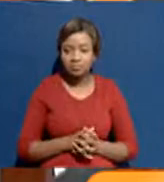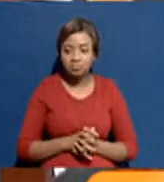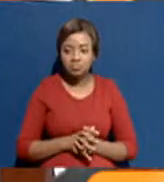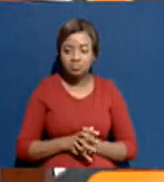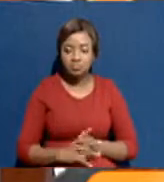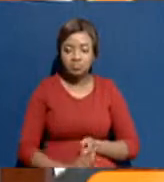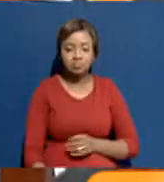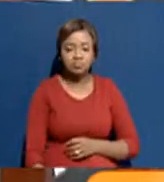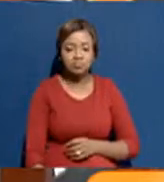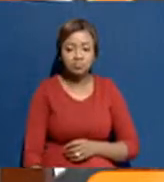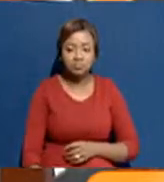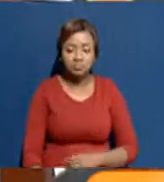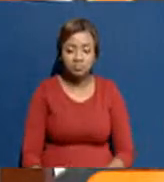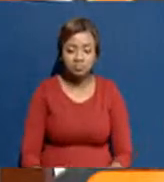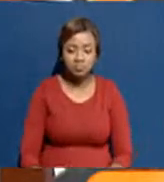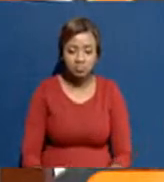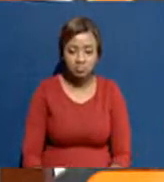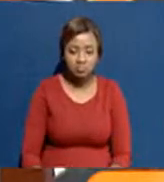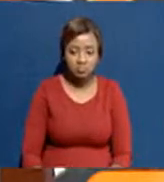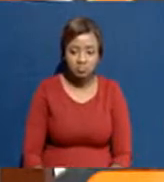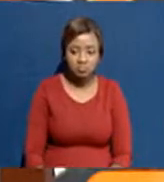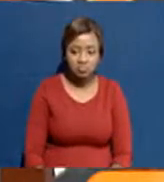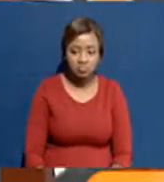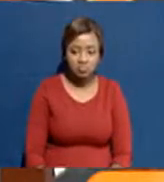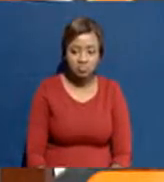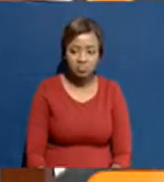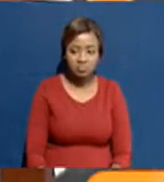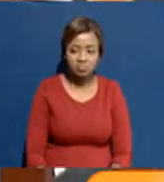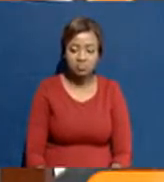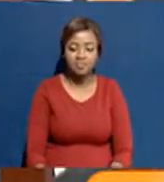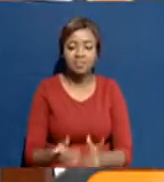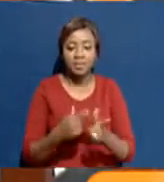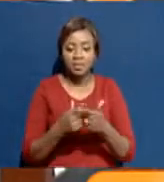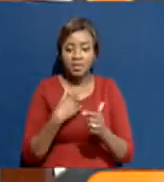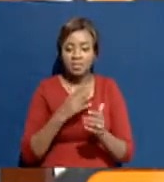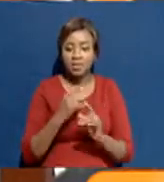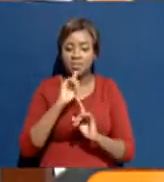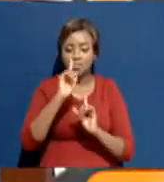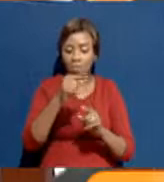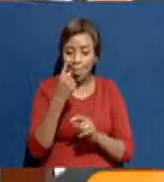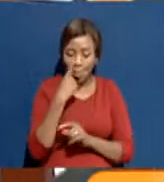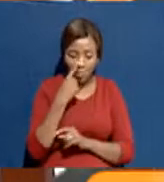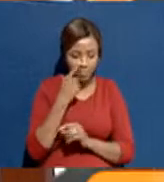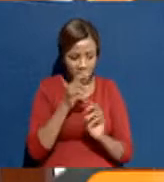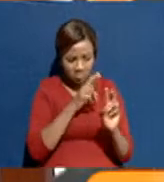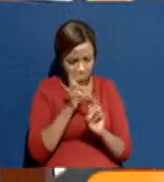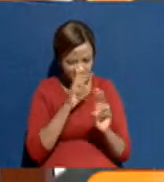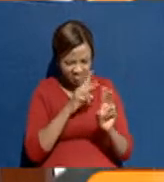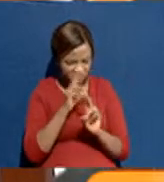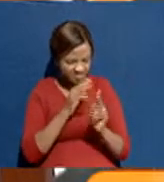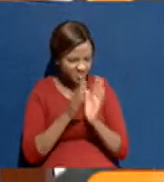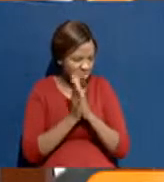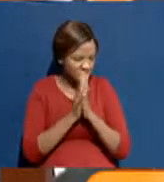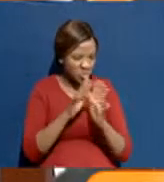went home, I followed the story very well. I tried to call some of the staff in the commission.